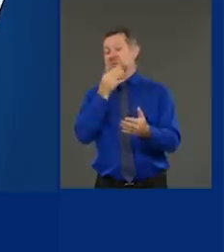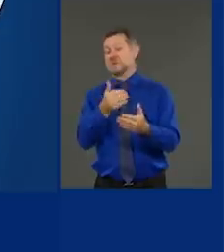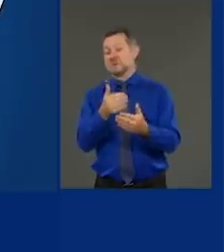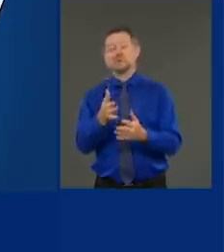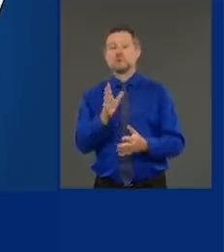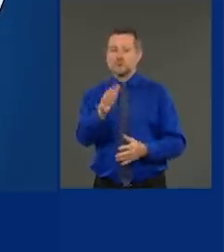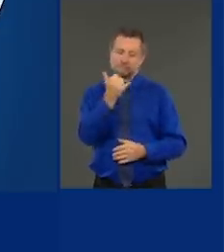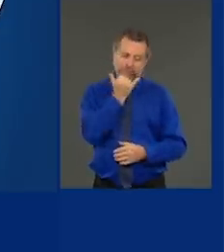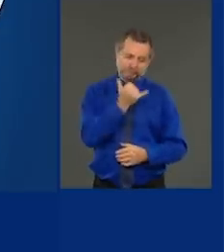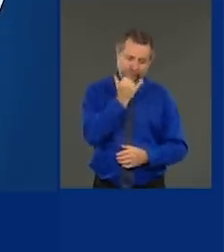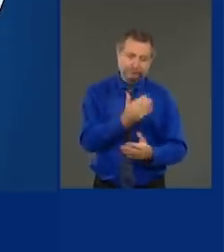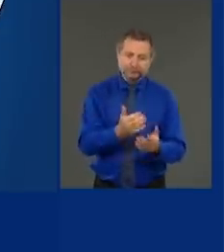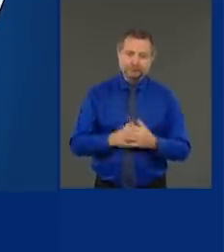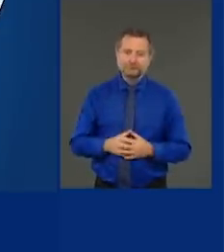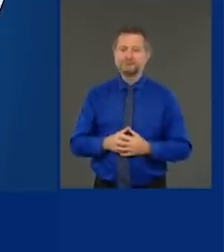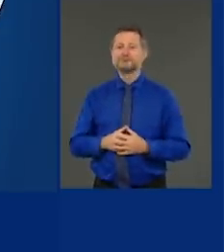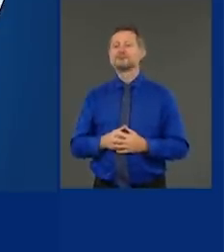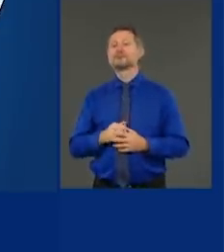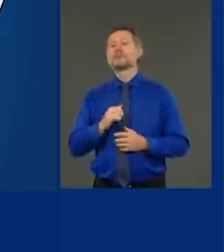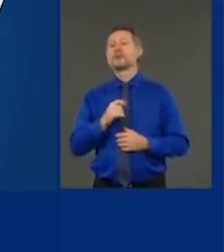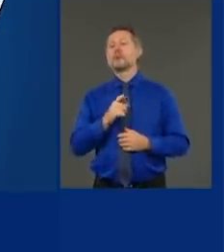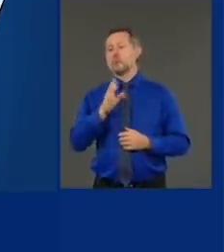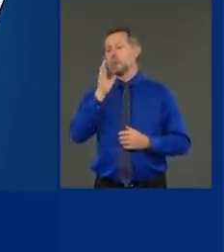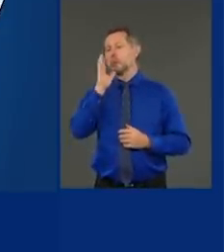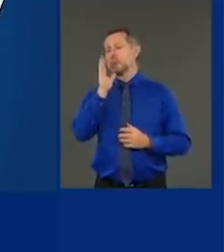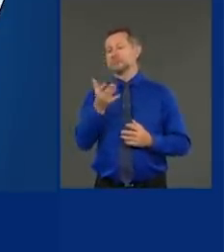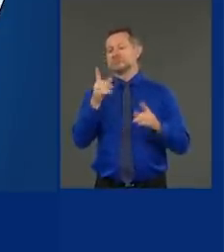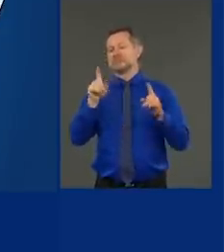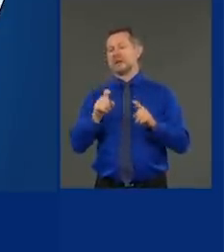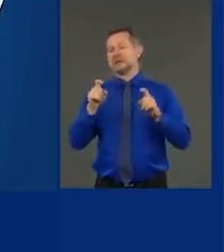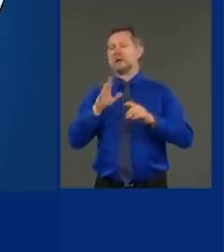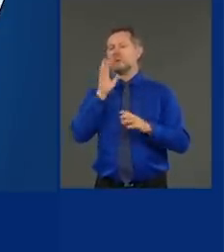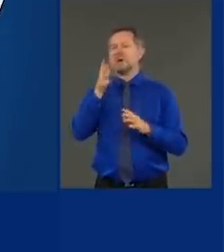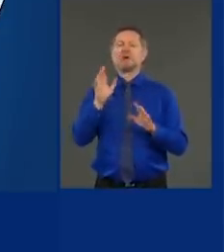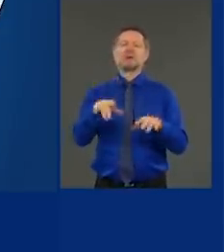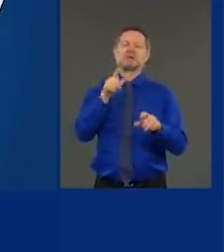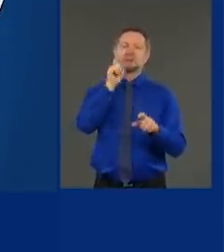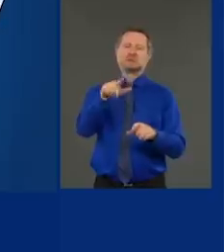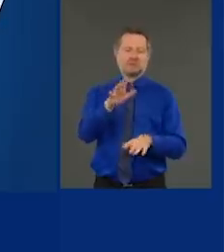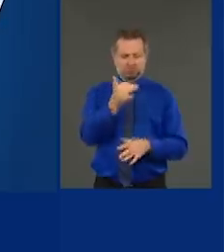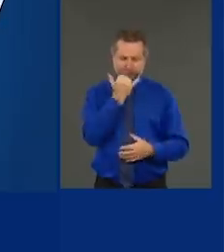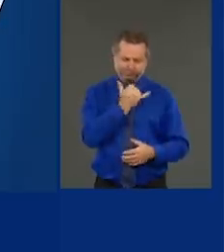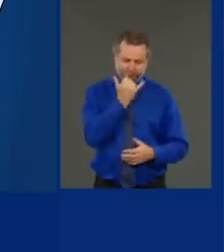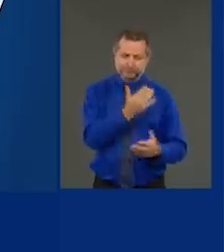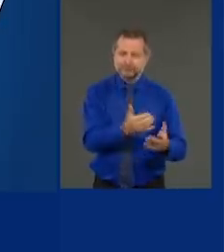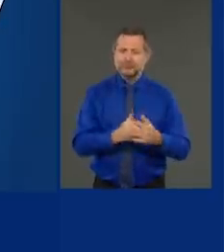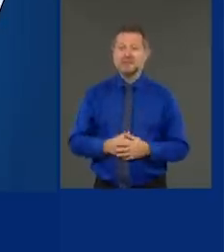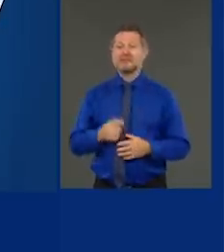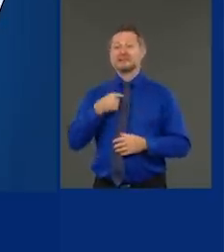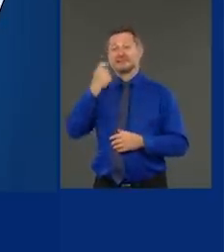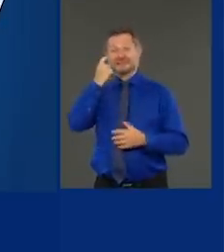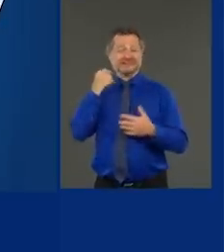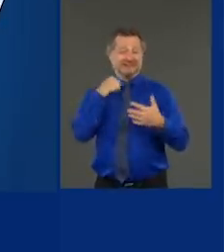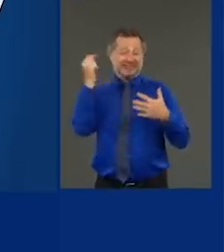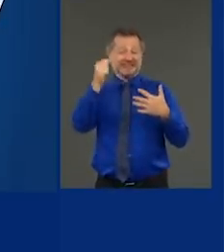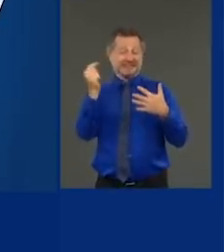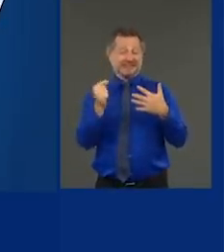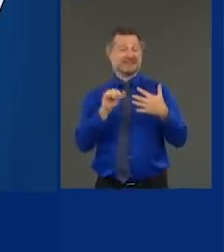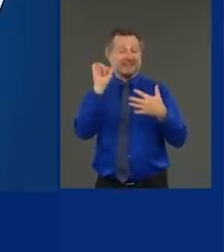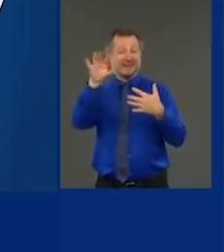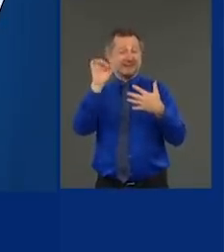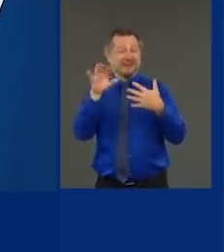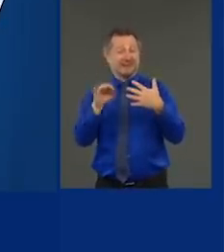mistake to say, yes, we're going to do testing, but I don't think we need it. Those were all mistakes. Those were